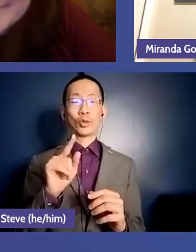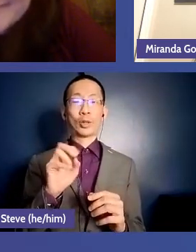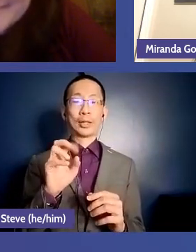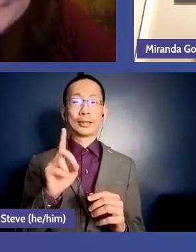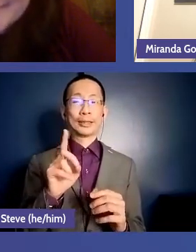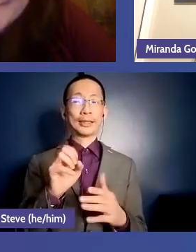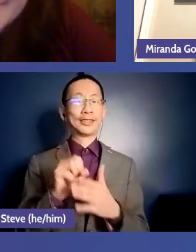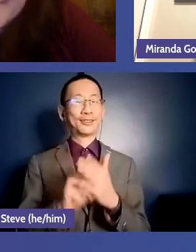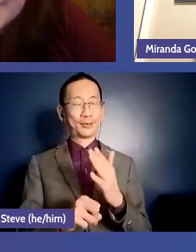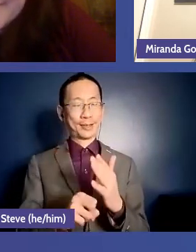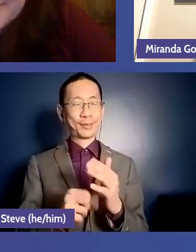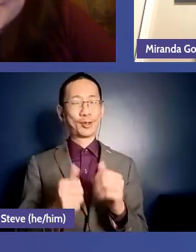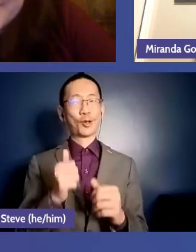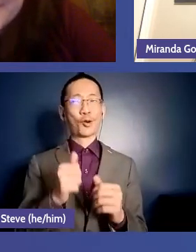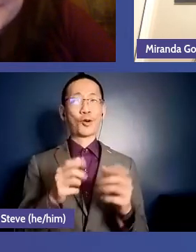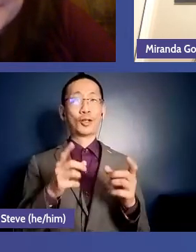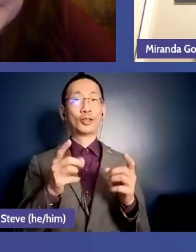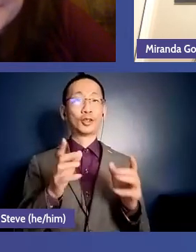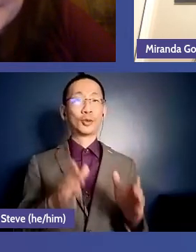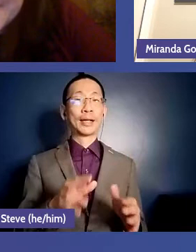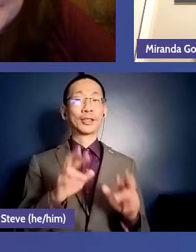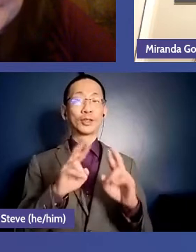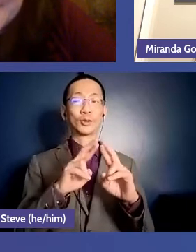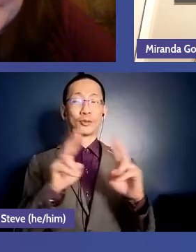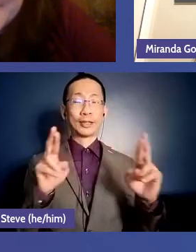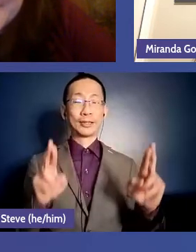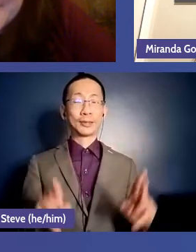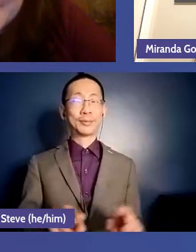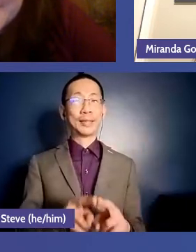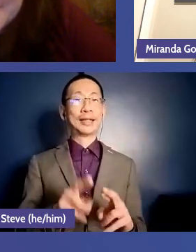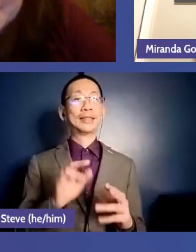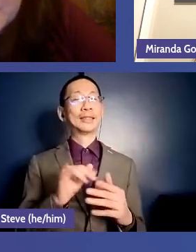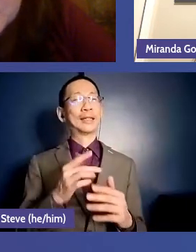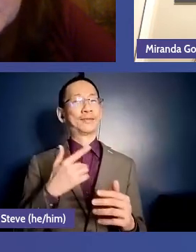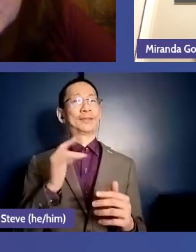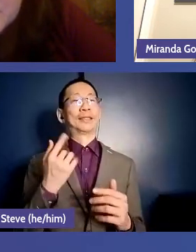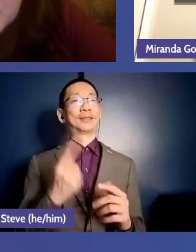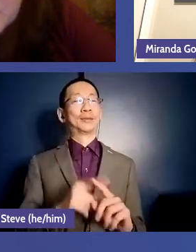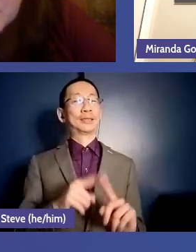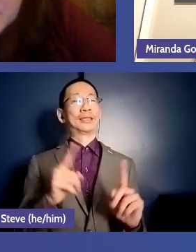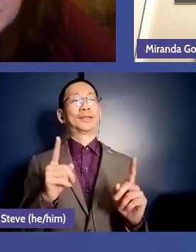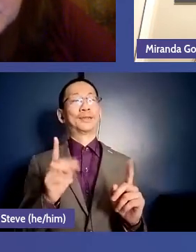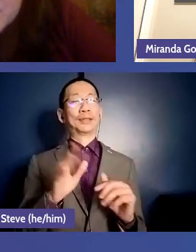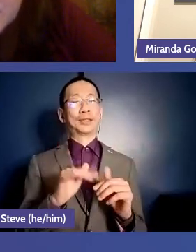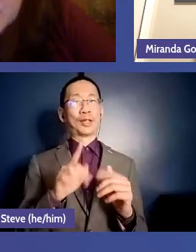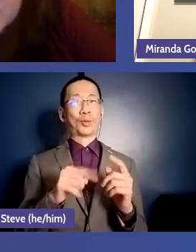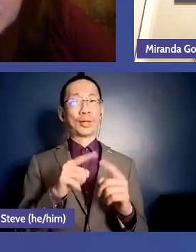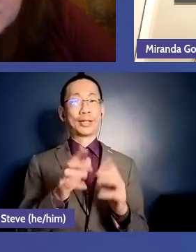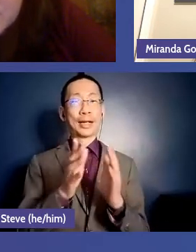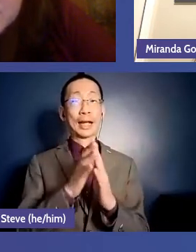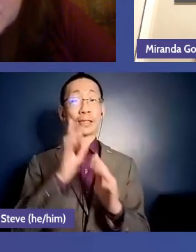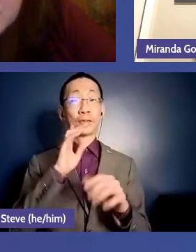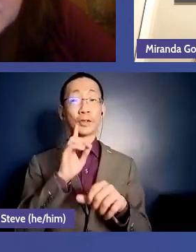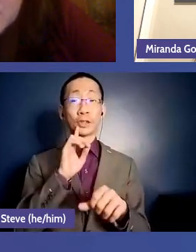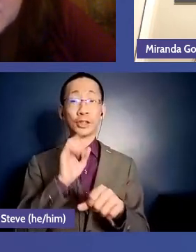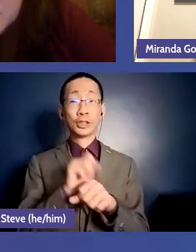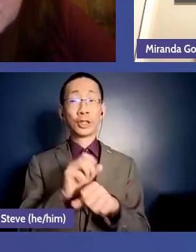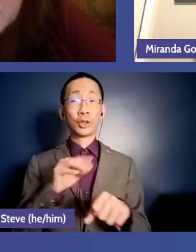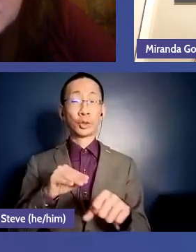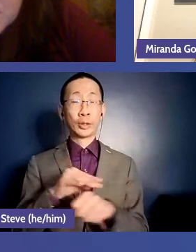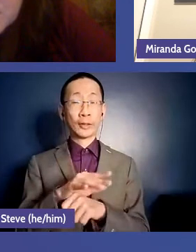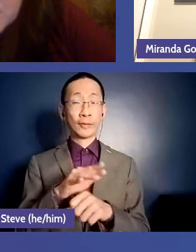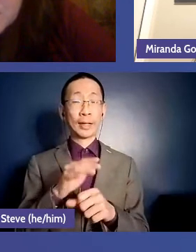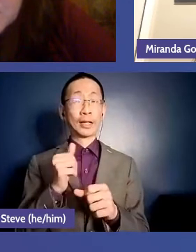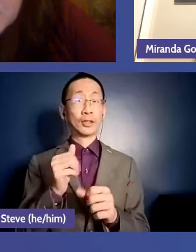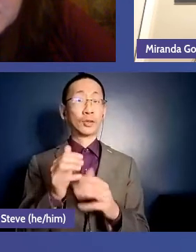like directing resumes. Like that feels like a different thing than when you're asking for genuine advice or guidance or